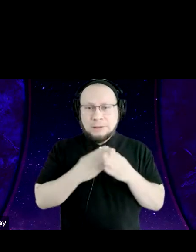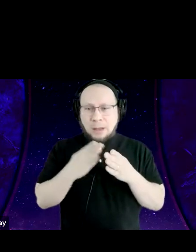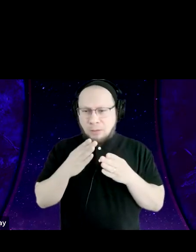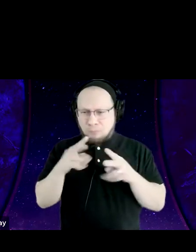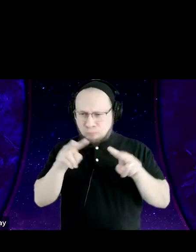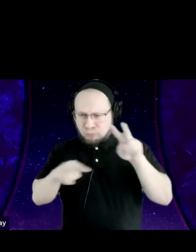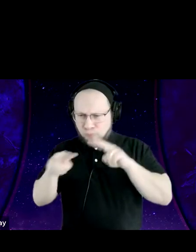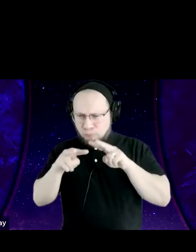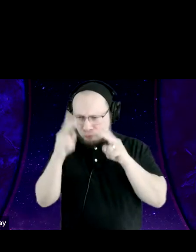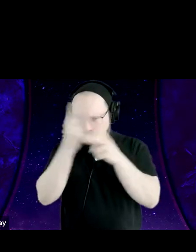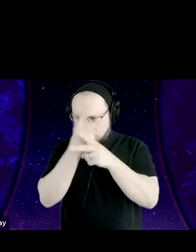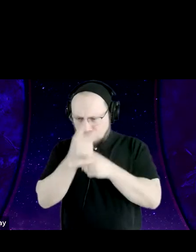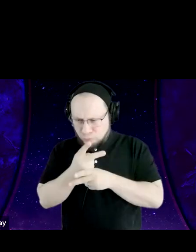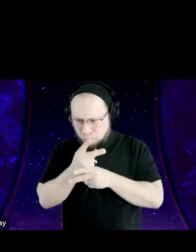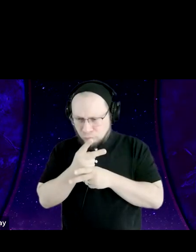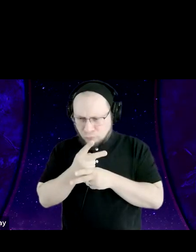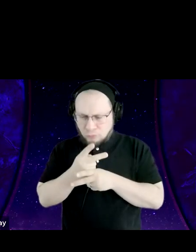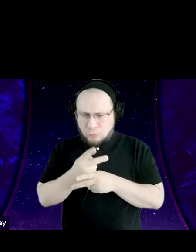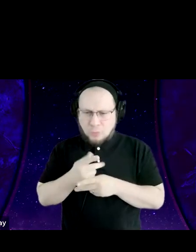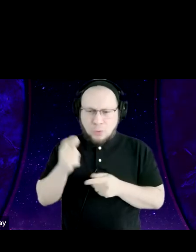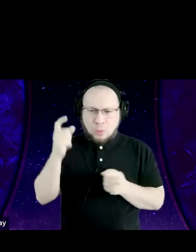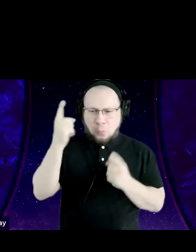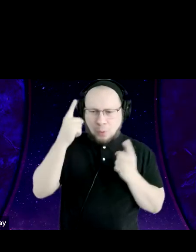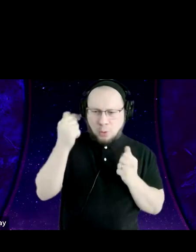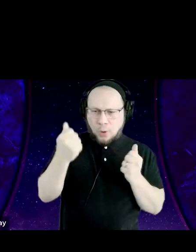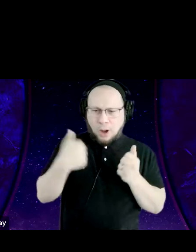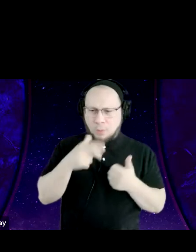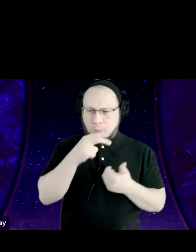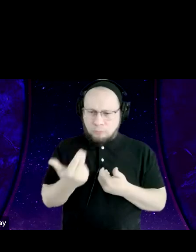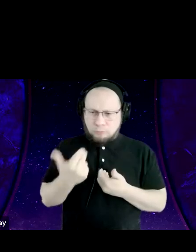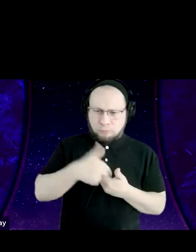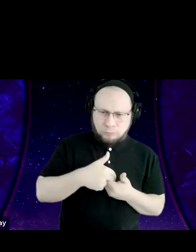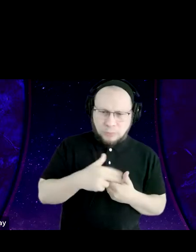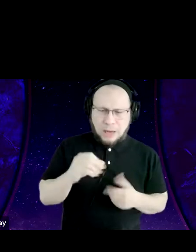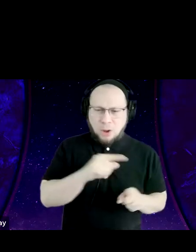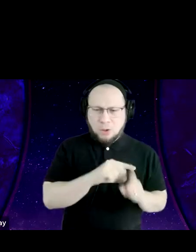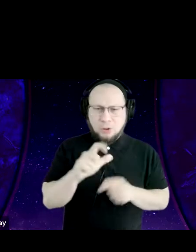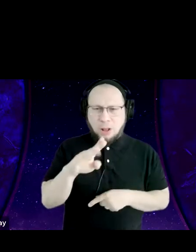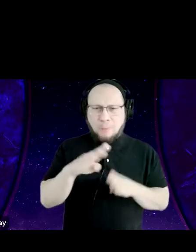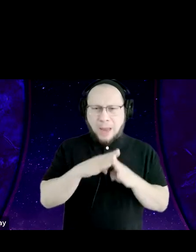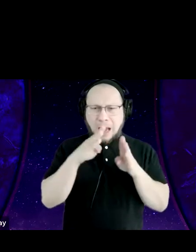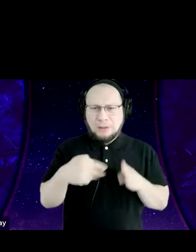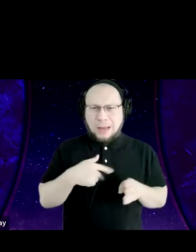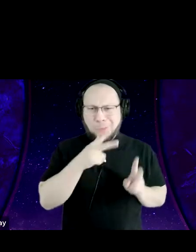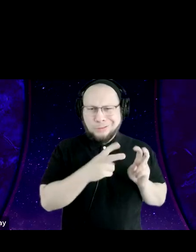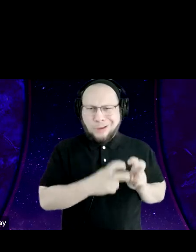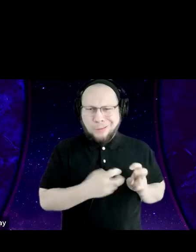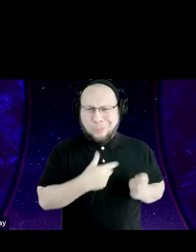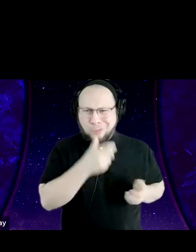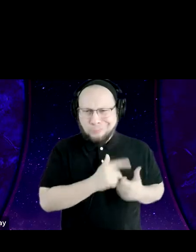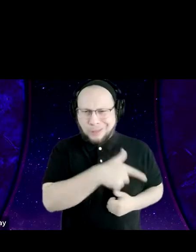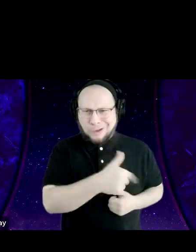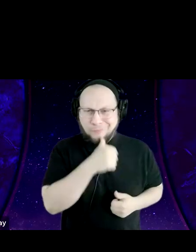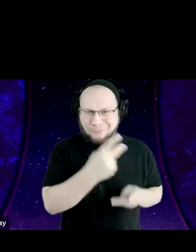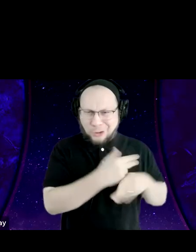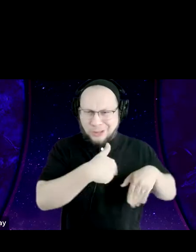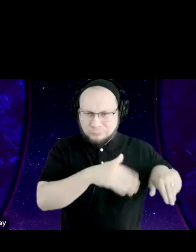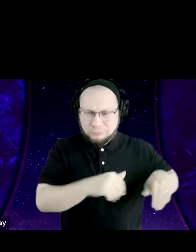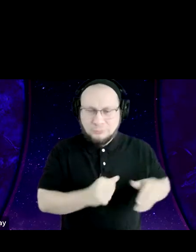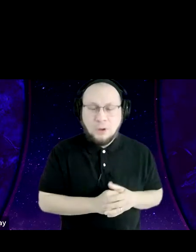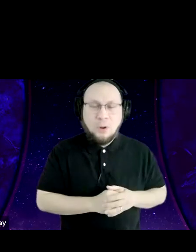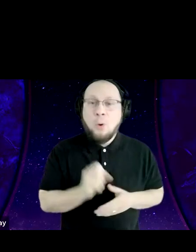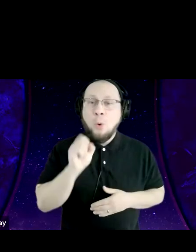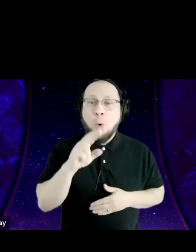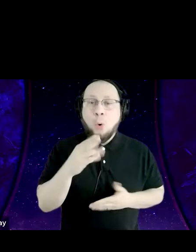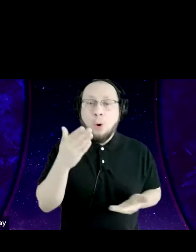thinking, maybe figuring out what Clubhouse is eventually. I've downloaded it, still haven't really used it. Or the only double you see in your future is a